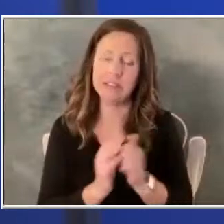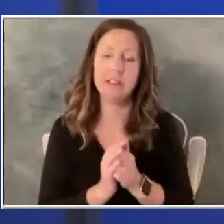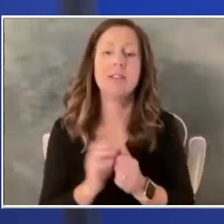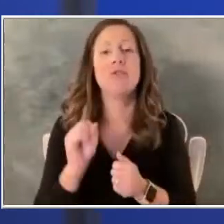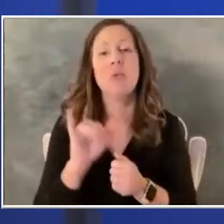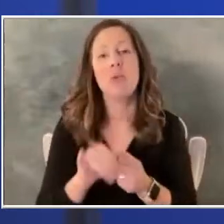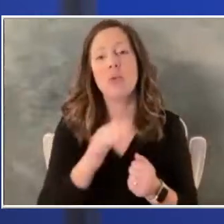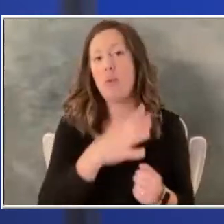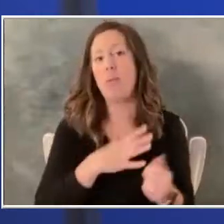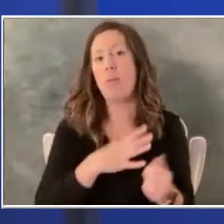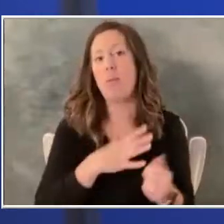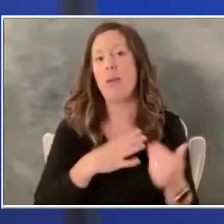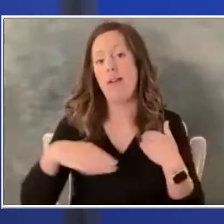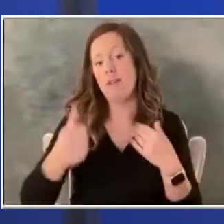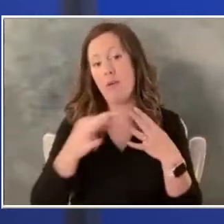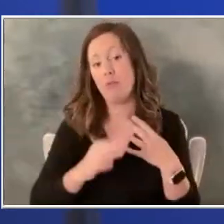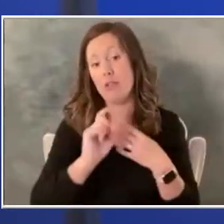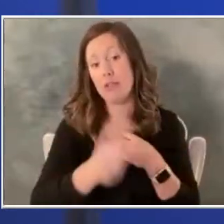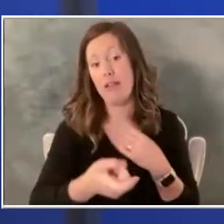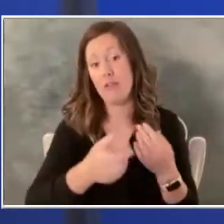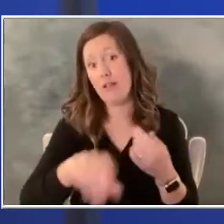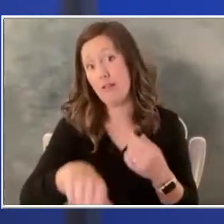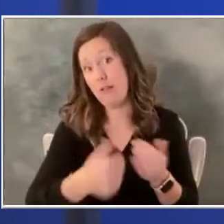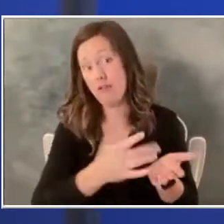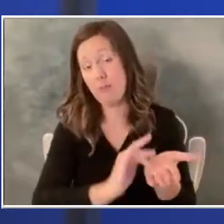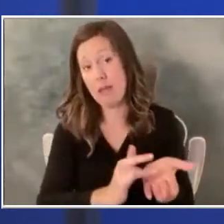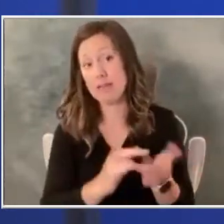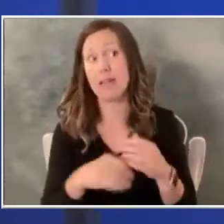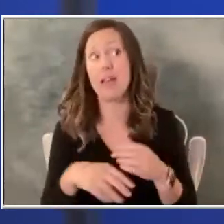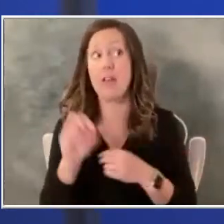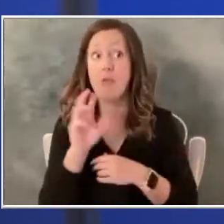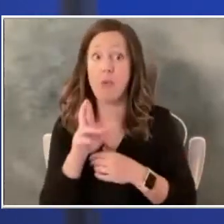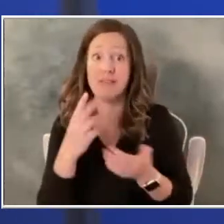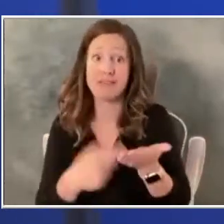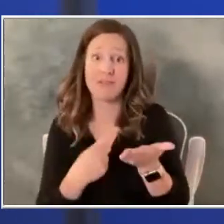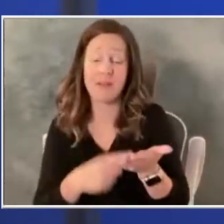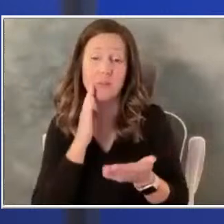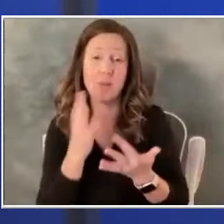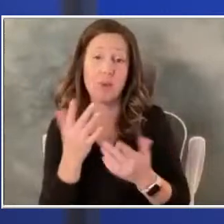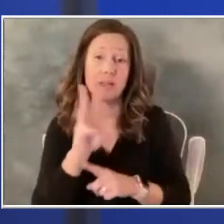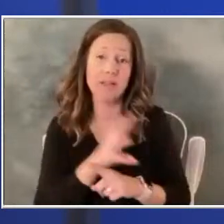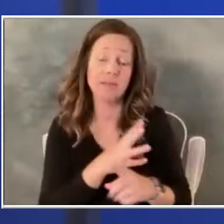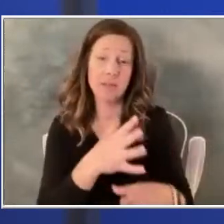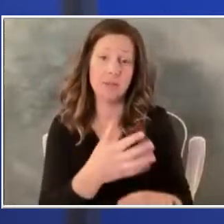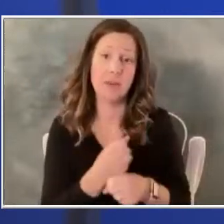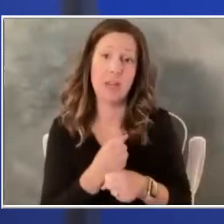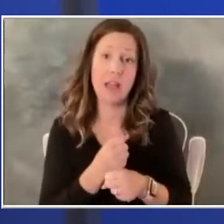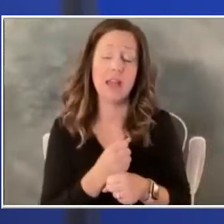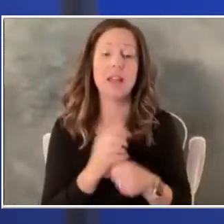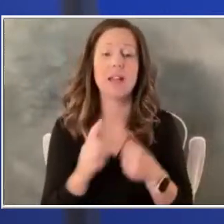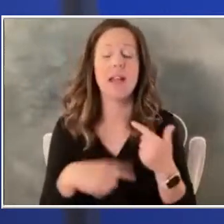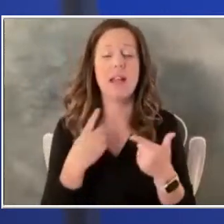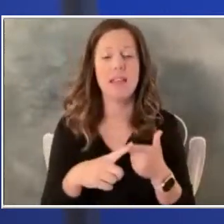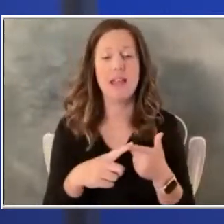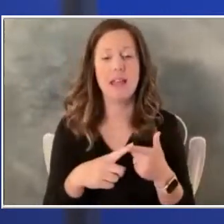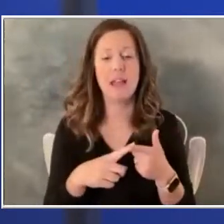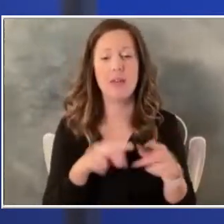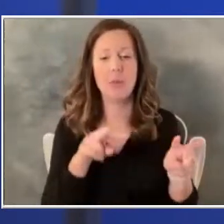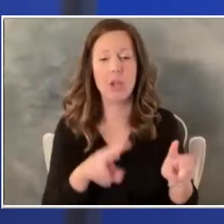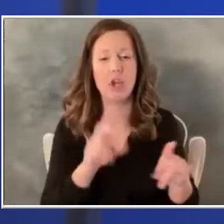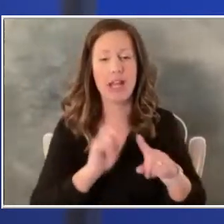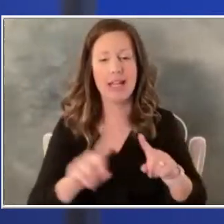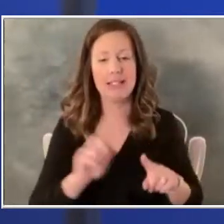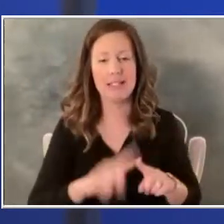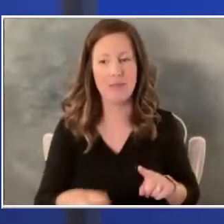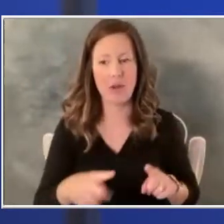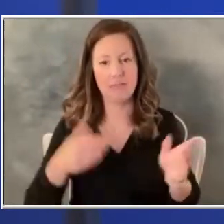drugs immediately or wait 6 months to get them. And we look at different markers in their breast imaging, how does it affect